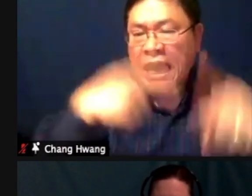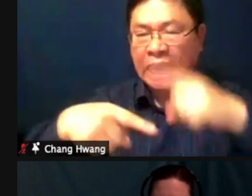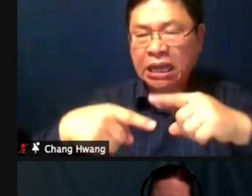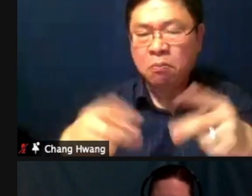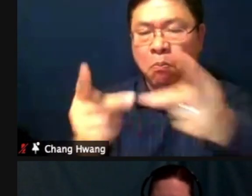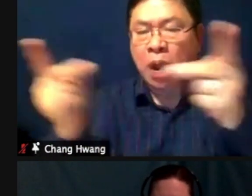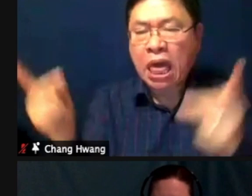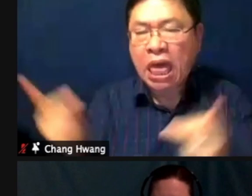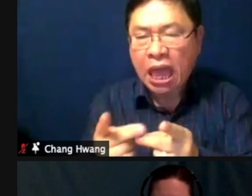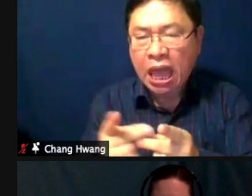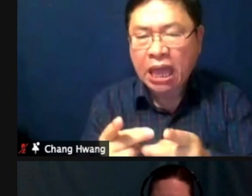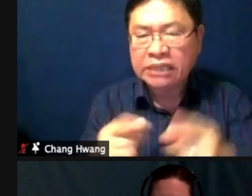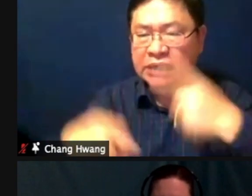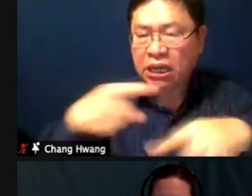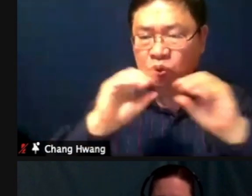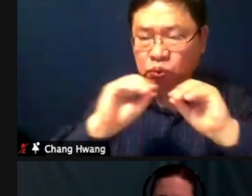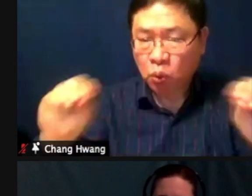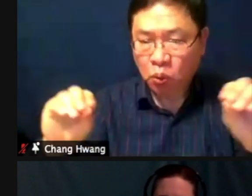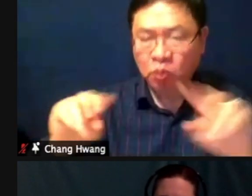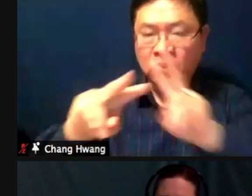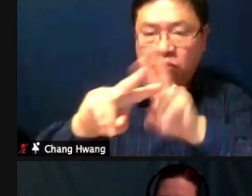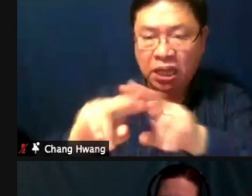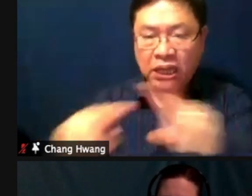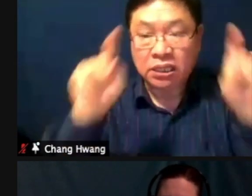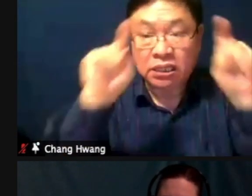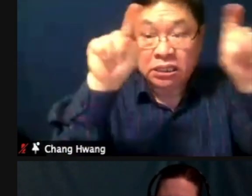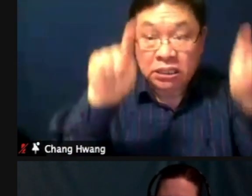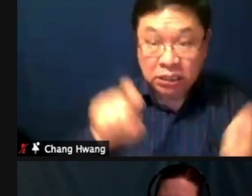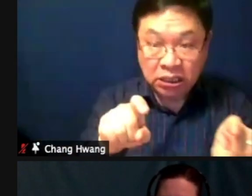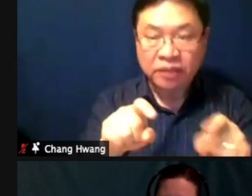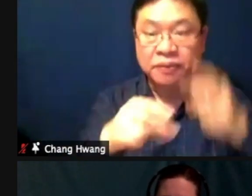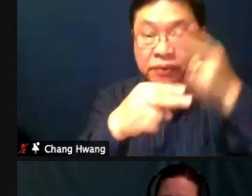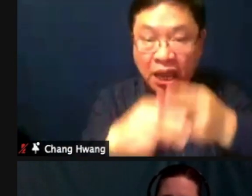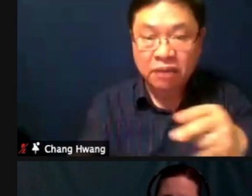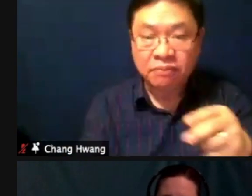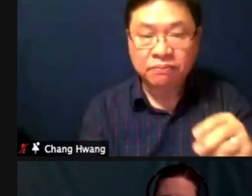the pound sign. That means that there's no particular sign at all.